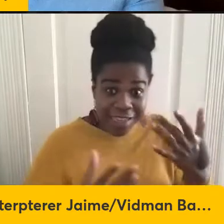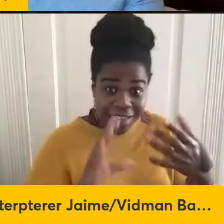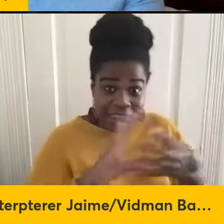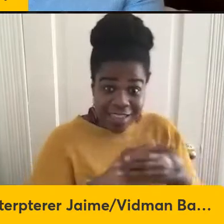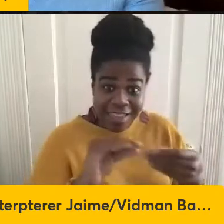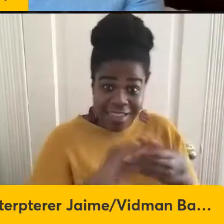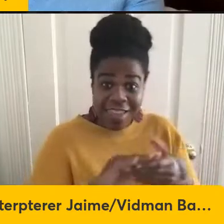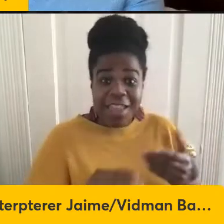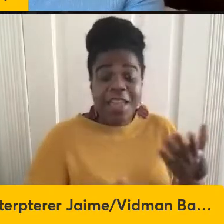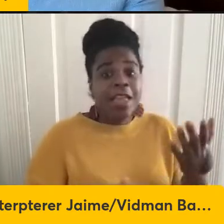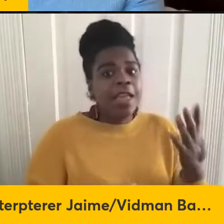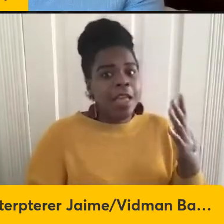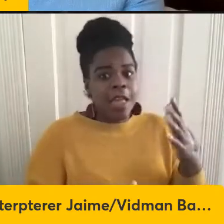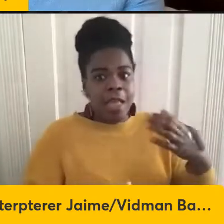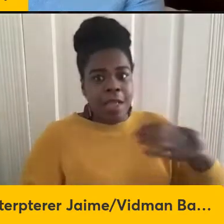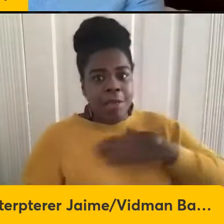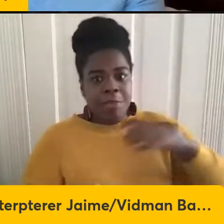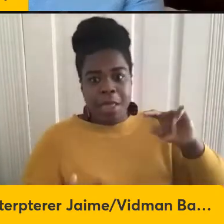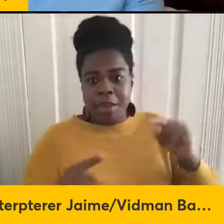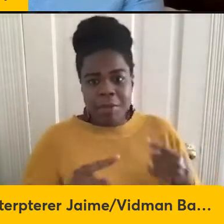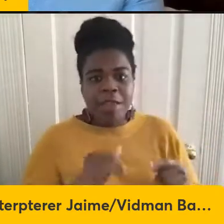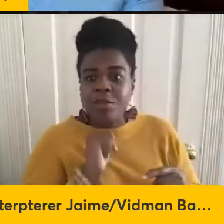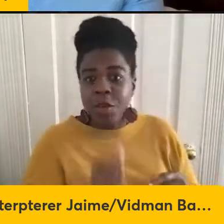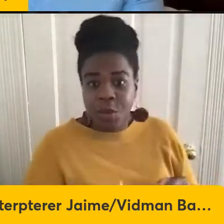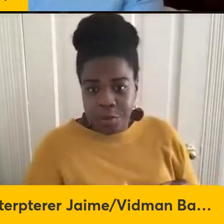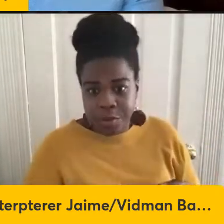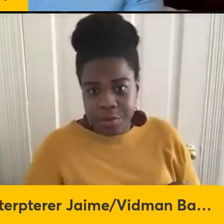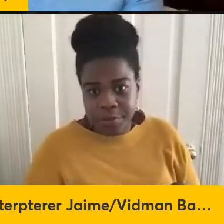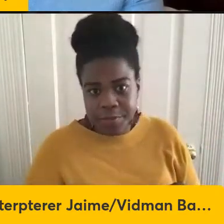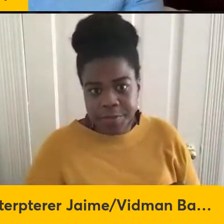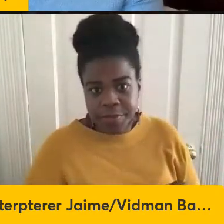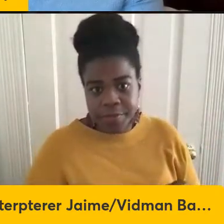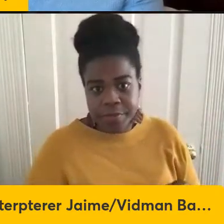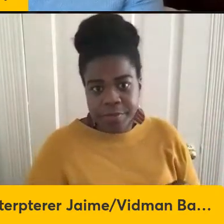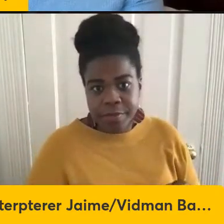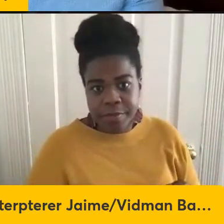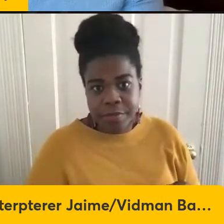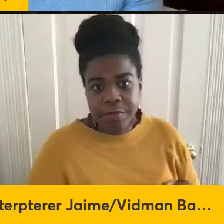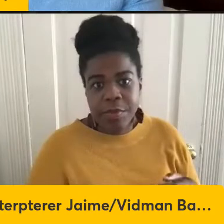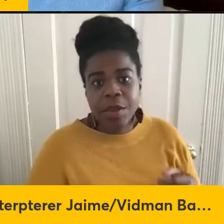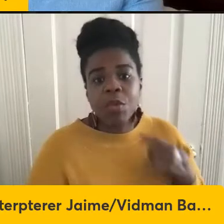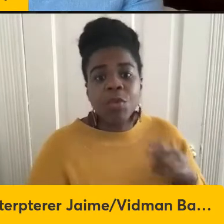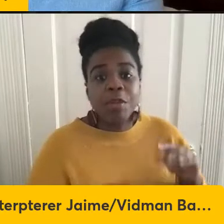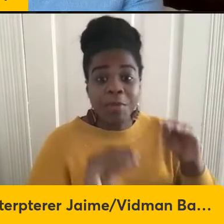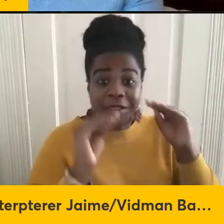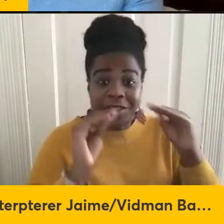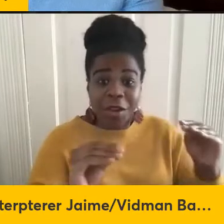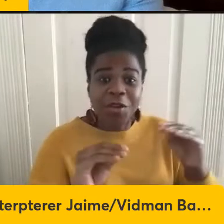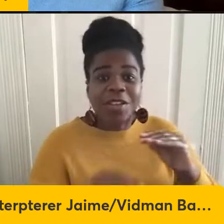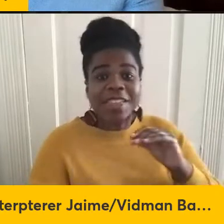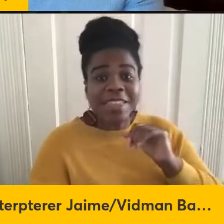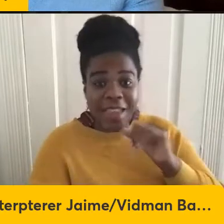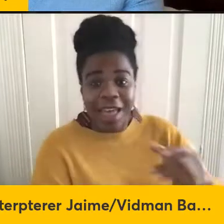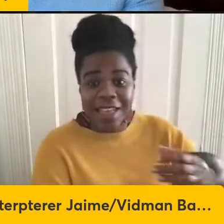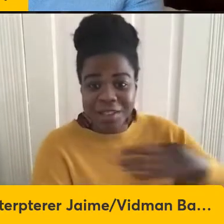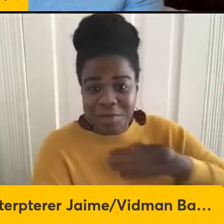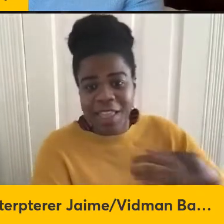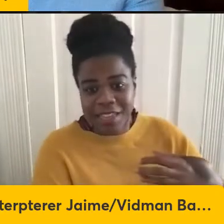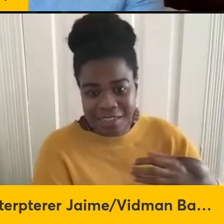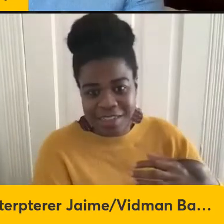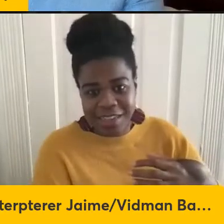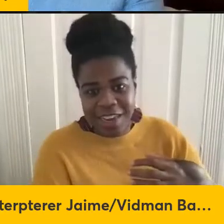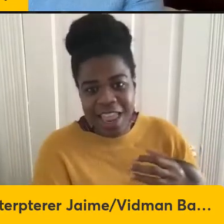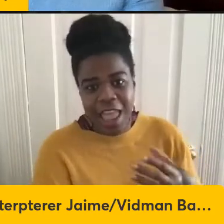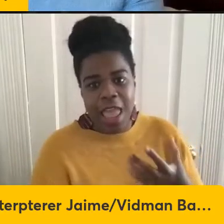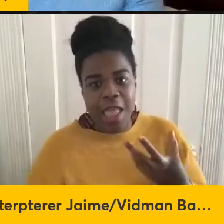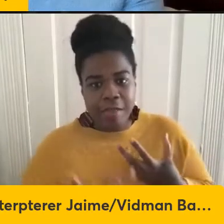about pain. That's just the given. So, we've been taught not to complain and to sort of